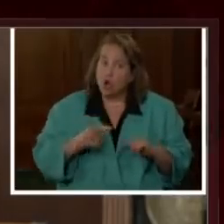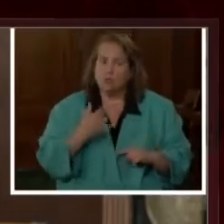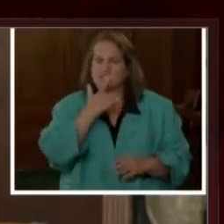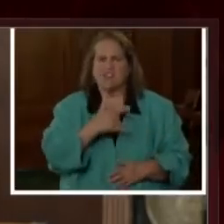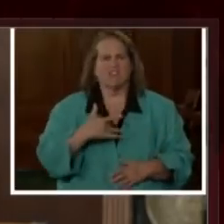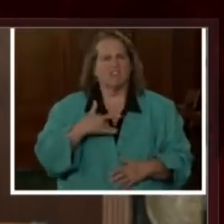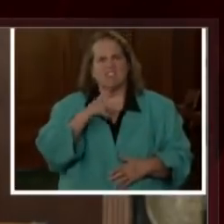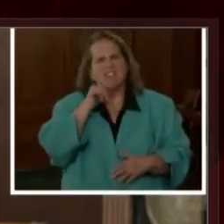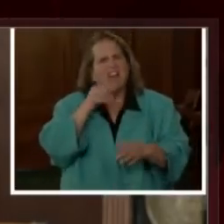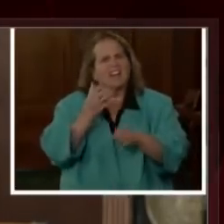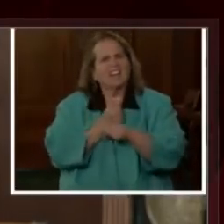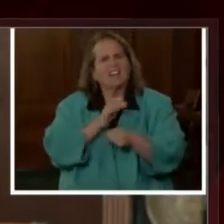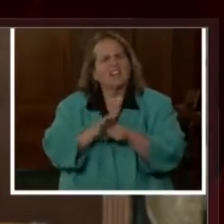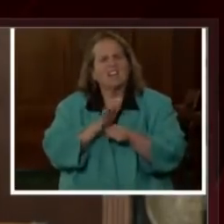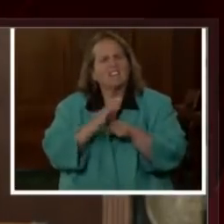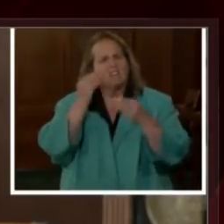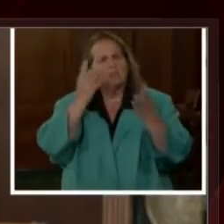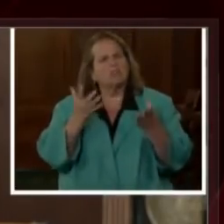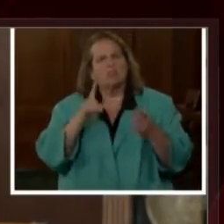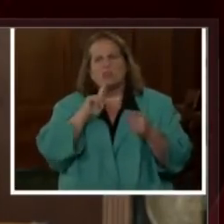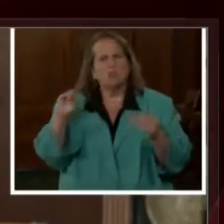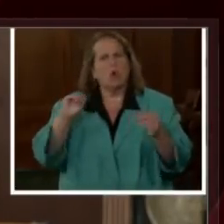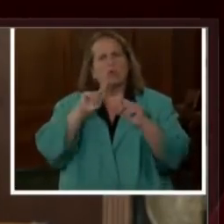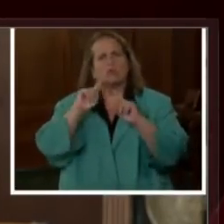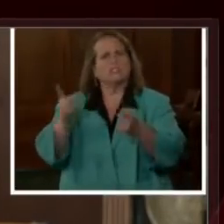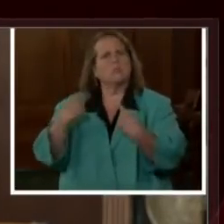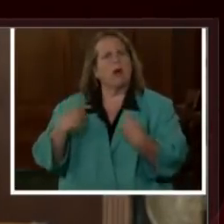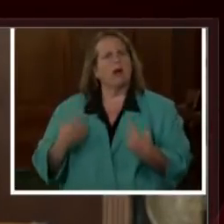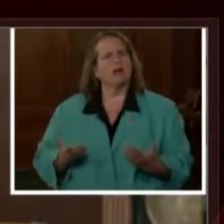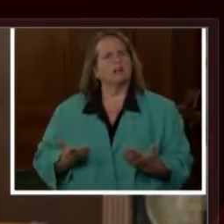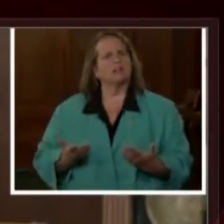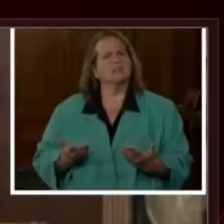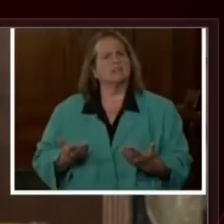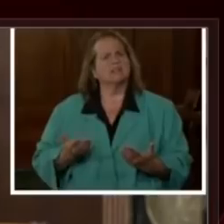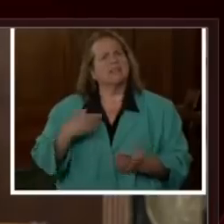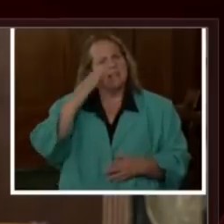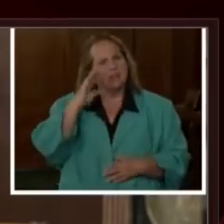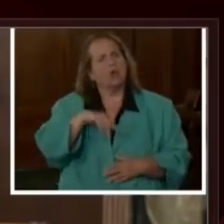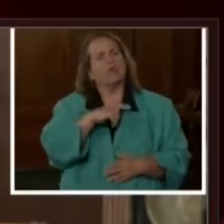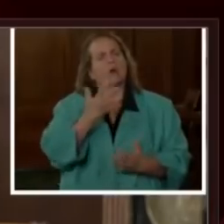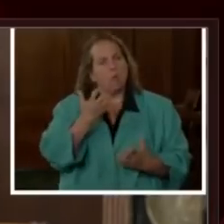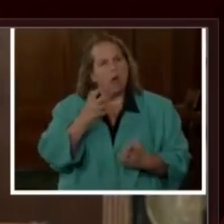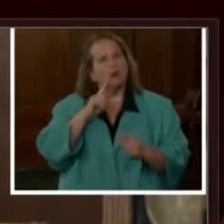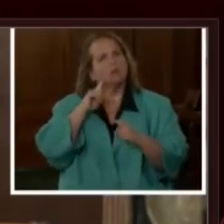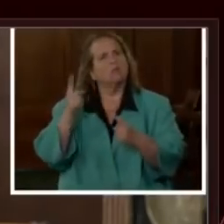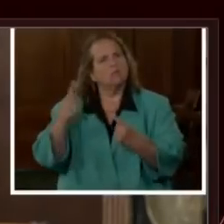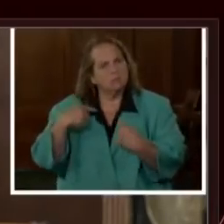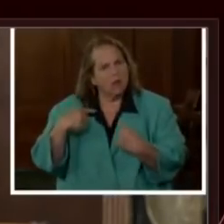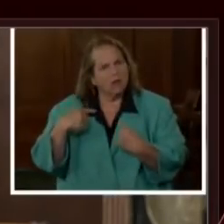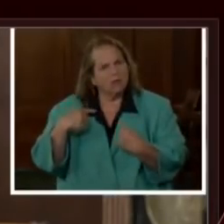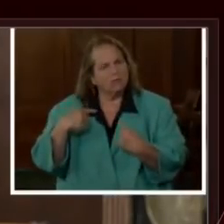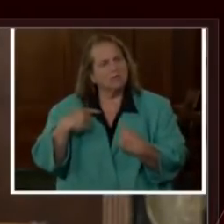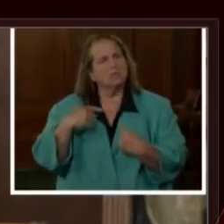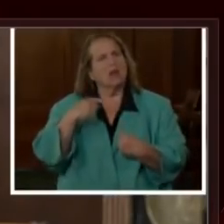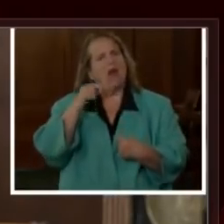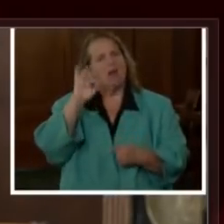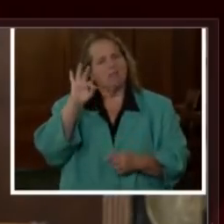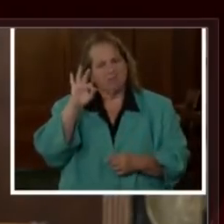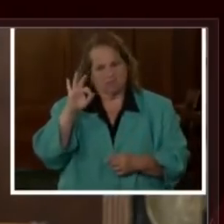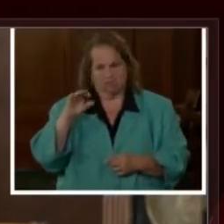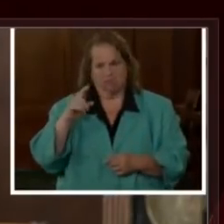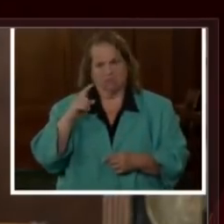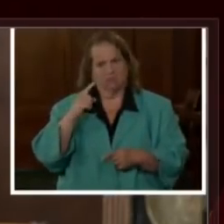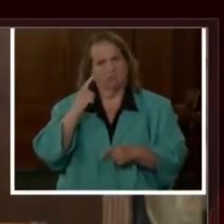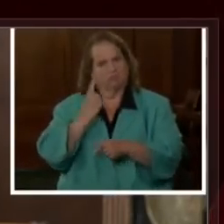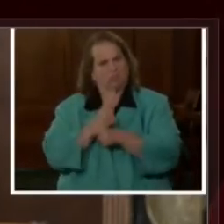haven't gotten information, maybe even a response. And I know that they want a response that is one of justice and a vindication,